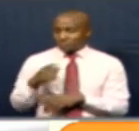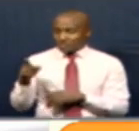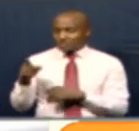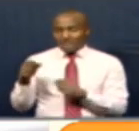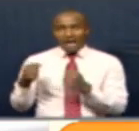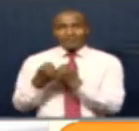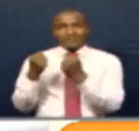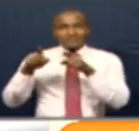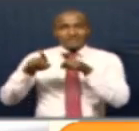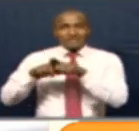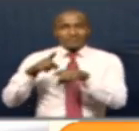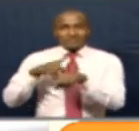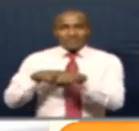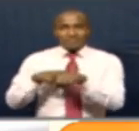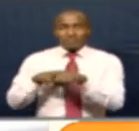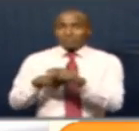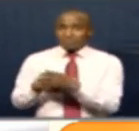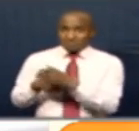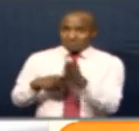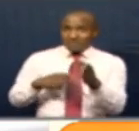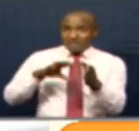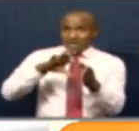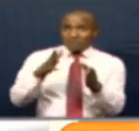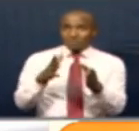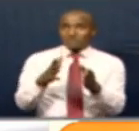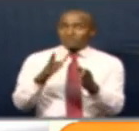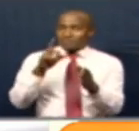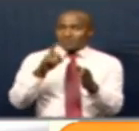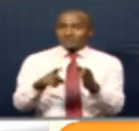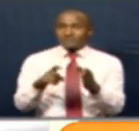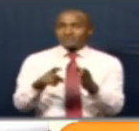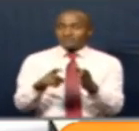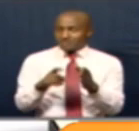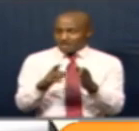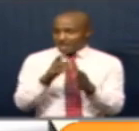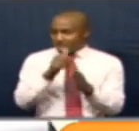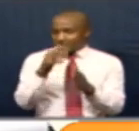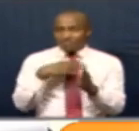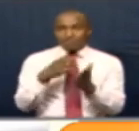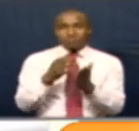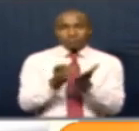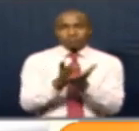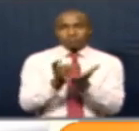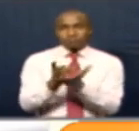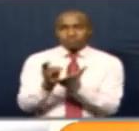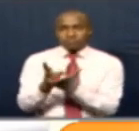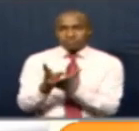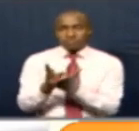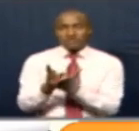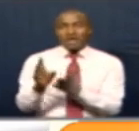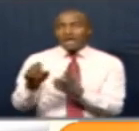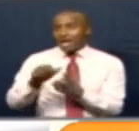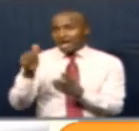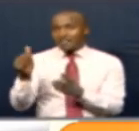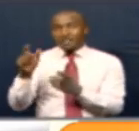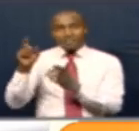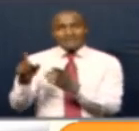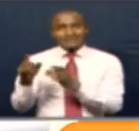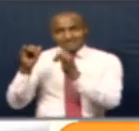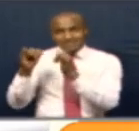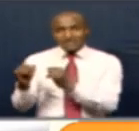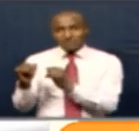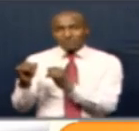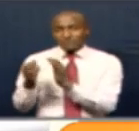concurrent because on one part, the county has to shed some weight in terms of personnel. Mm-hmm. And on the other, the county has to refresh